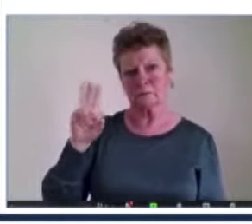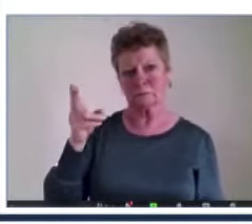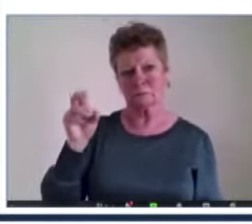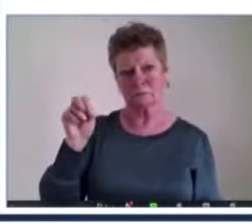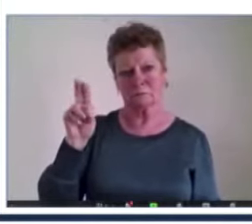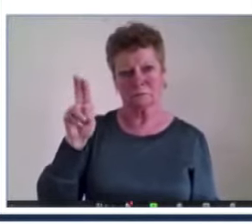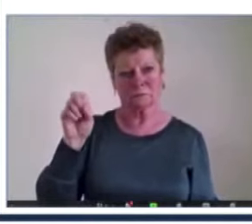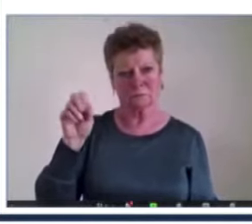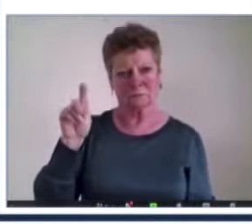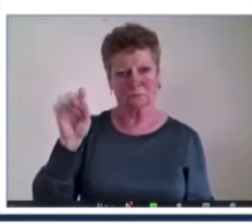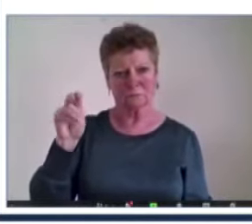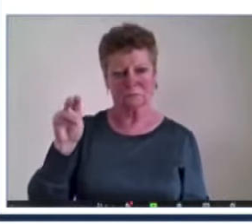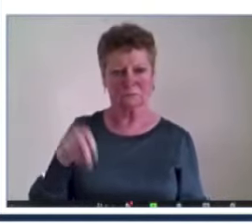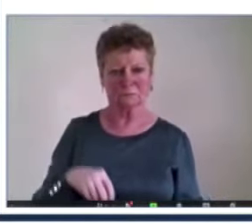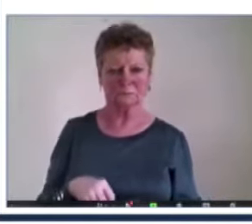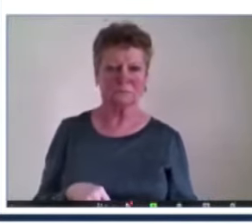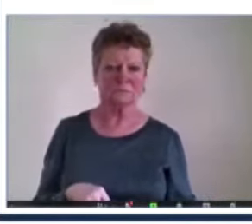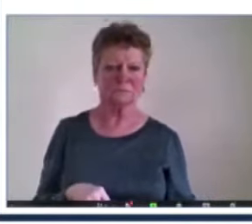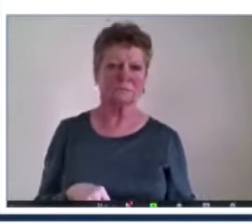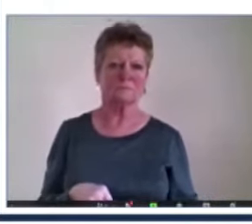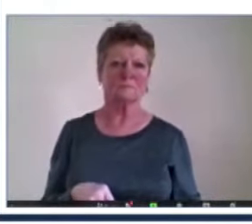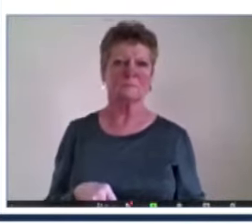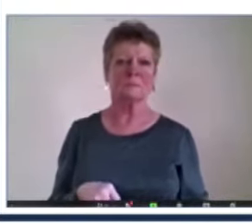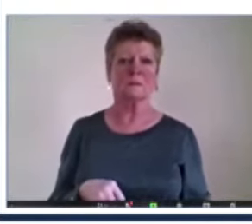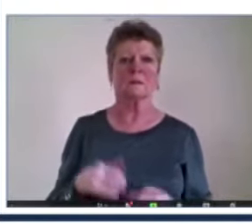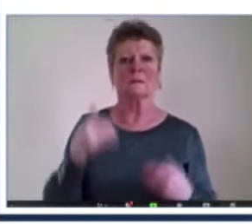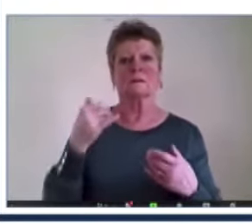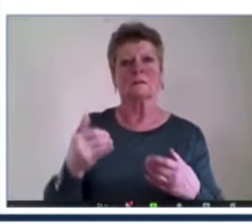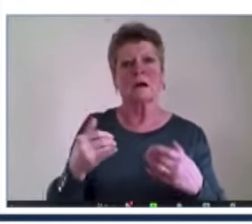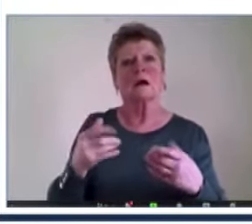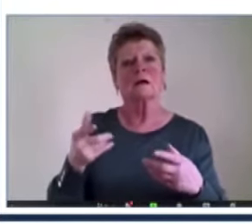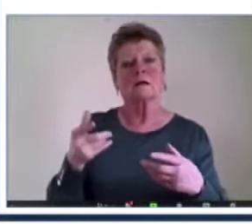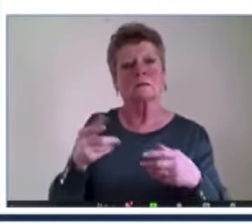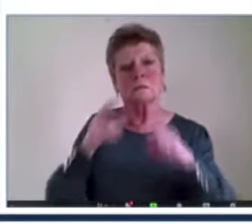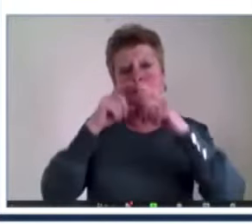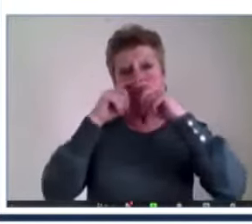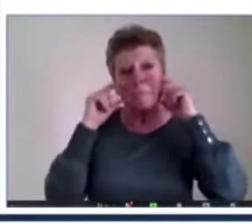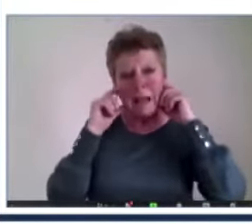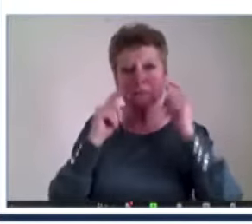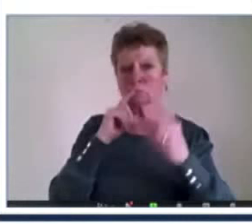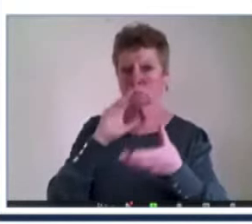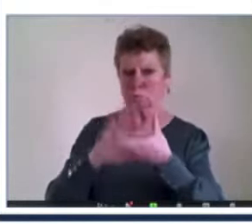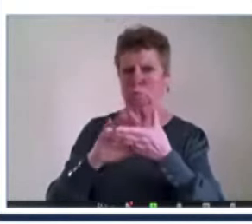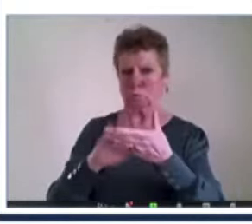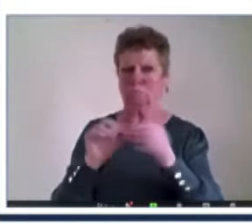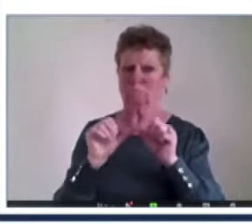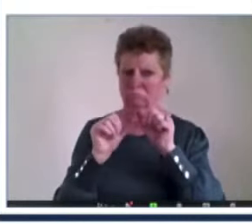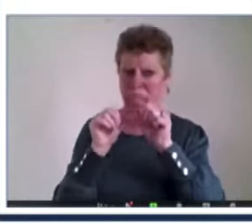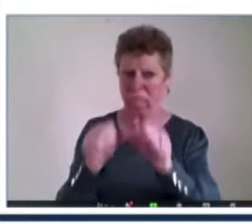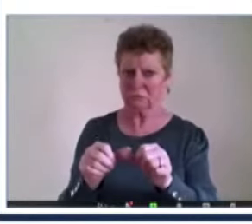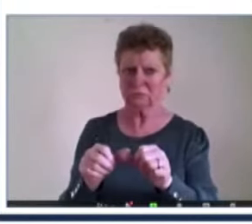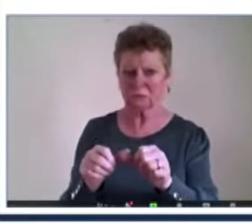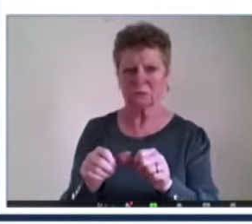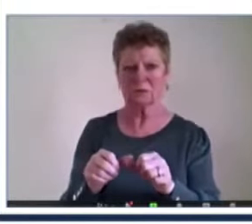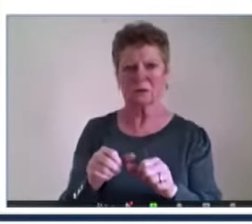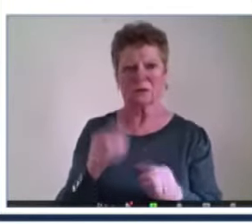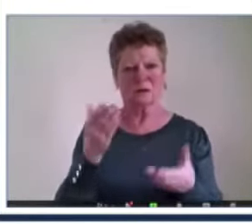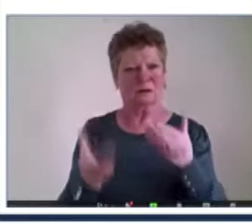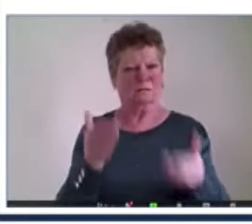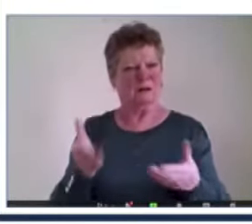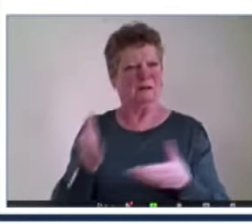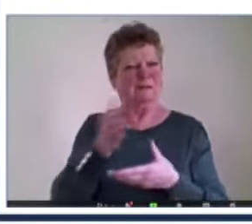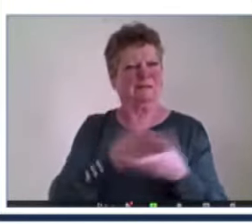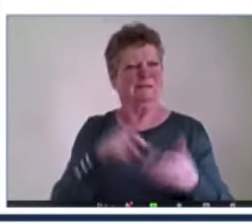here today of the masking still continuing in schools, some people will see this